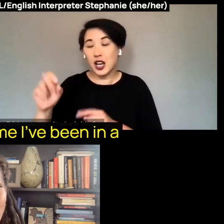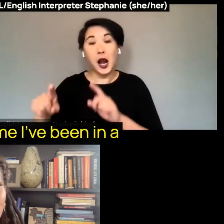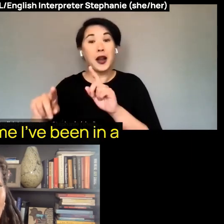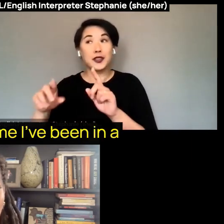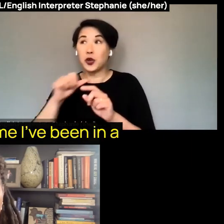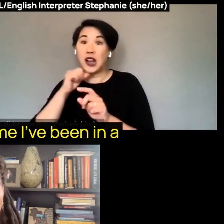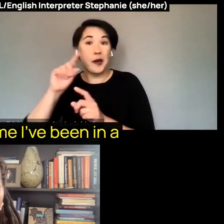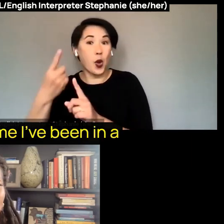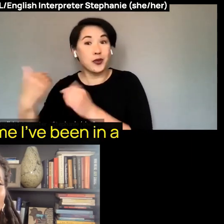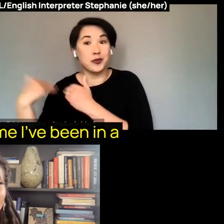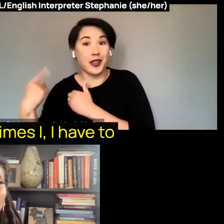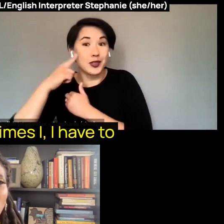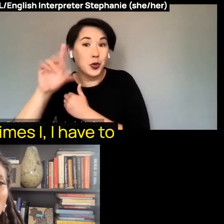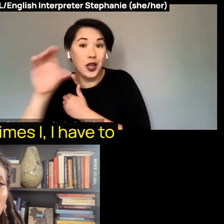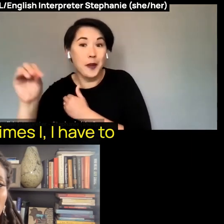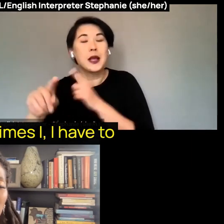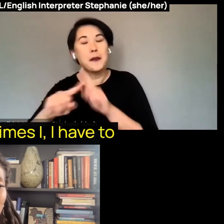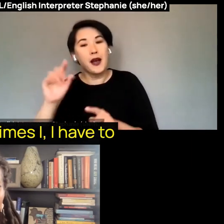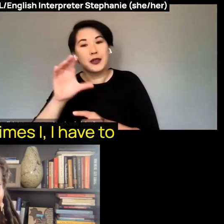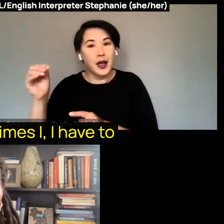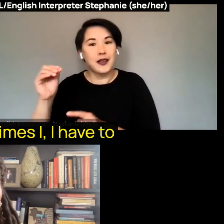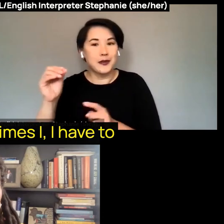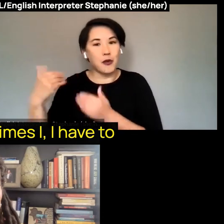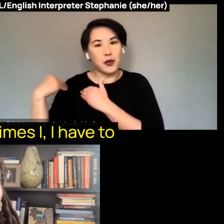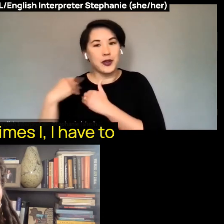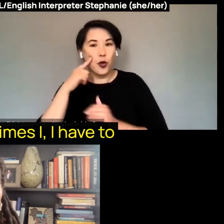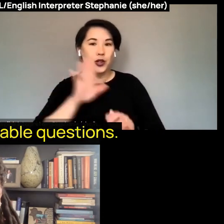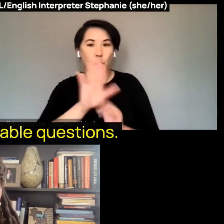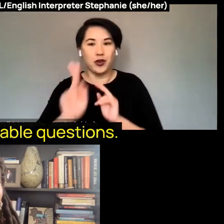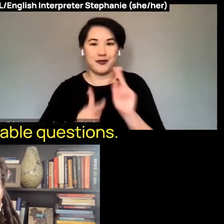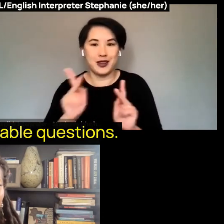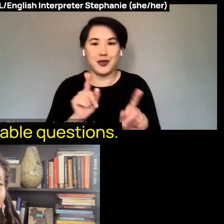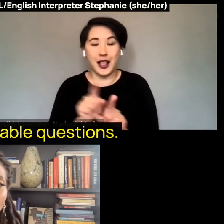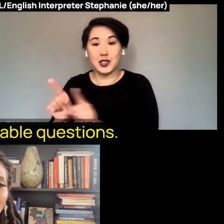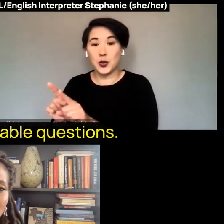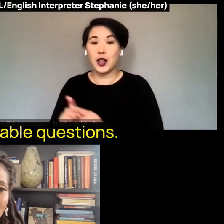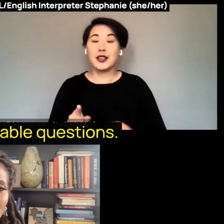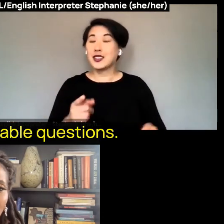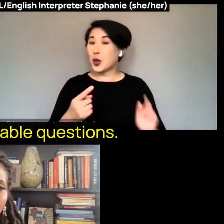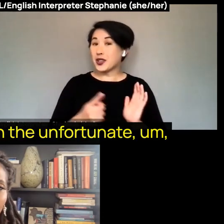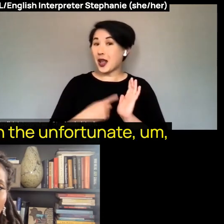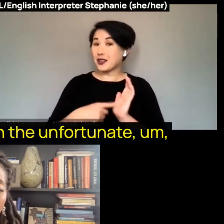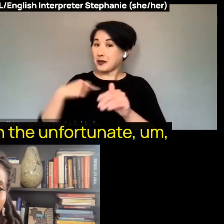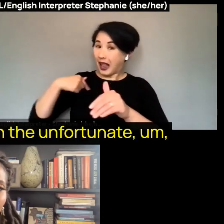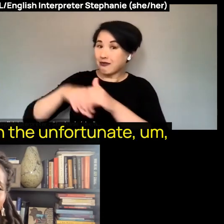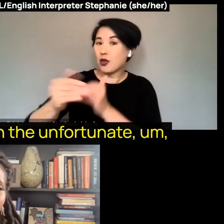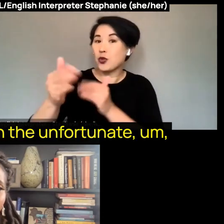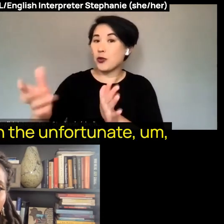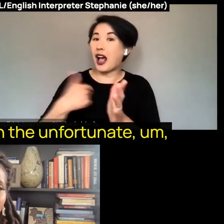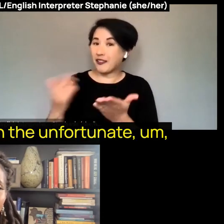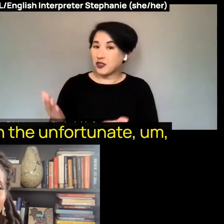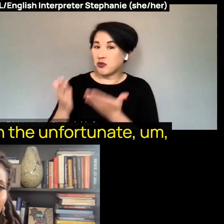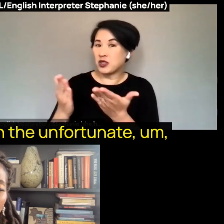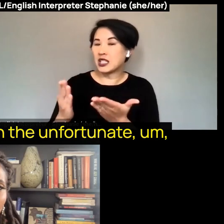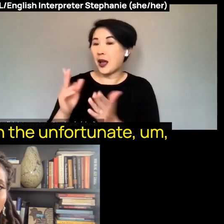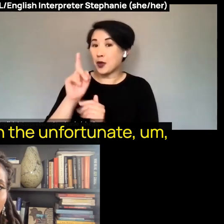me, every time I've been in a room, it's sometimes I have to raise the uncomfortable questions. But I think